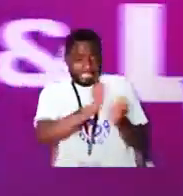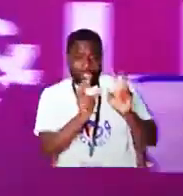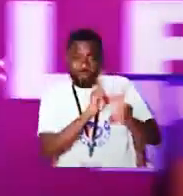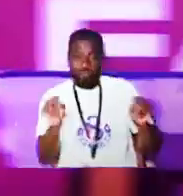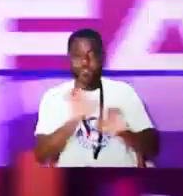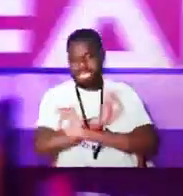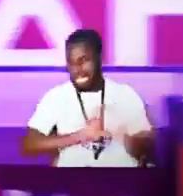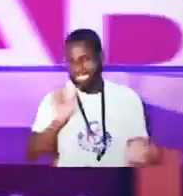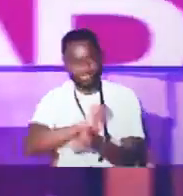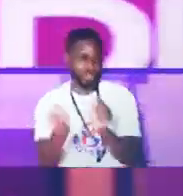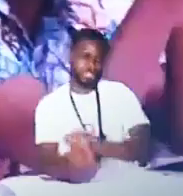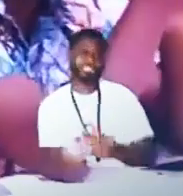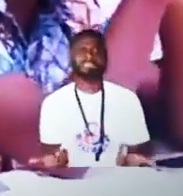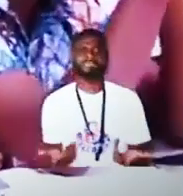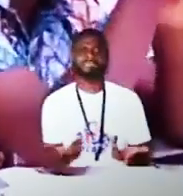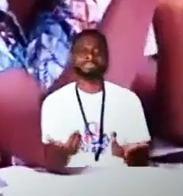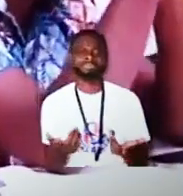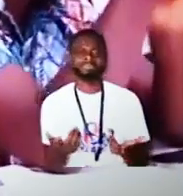Nothing will change.